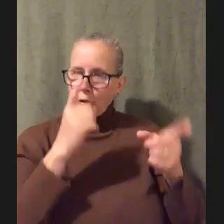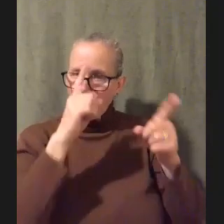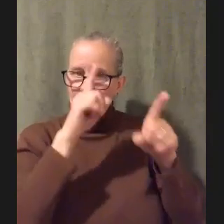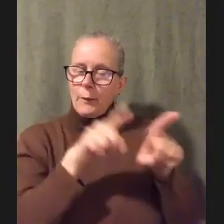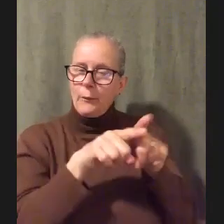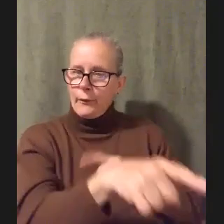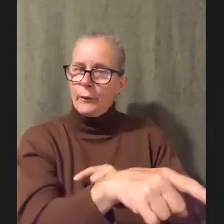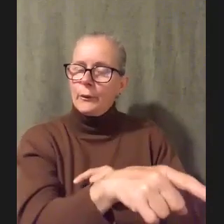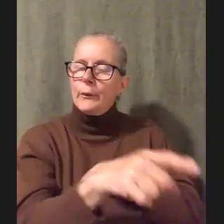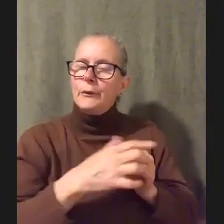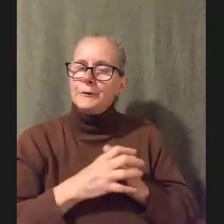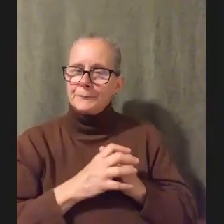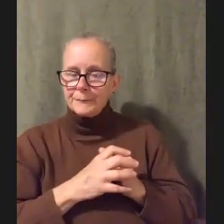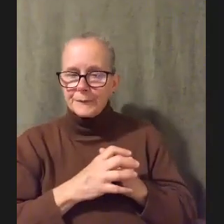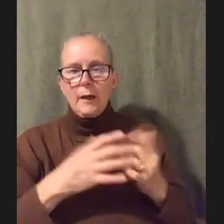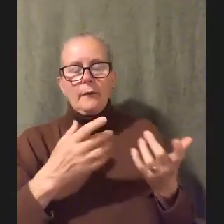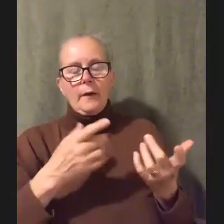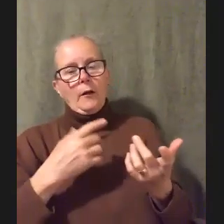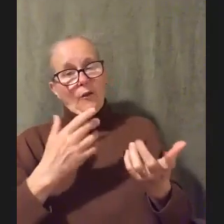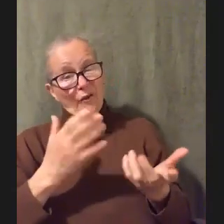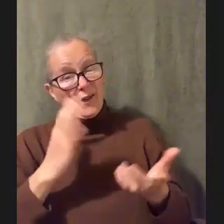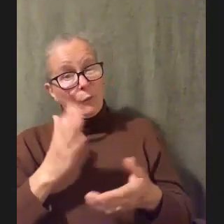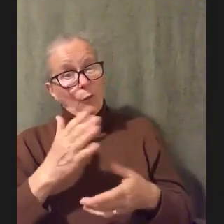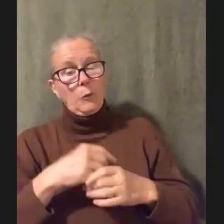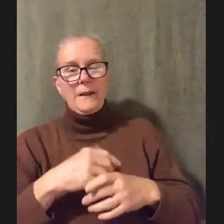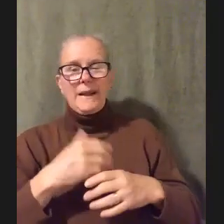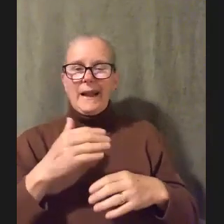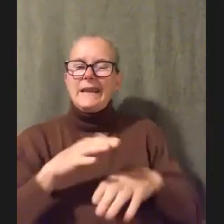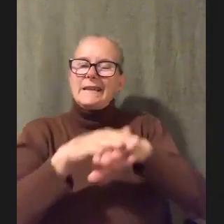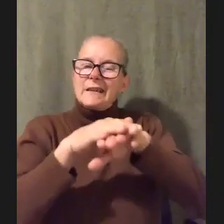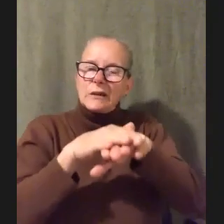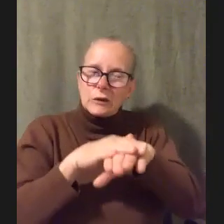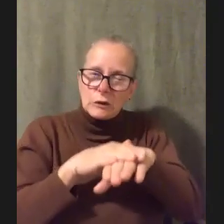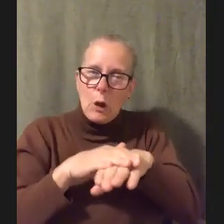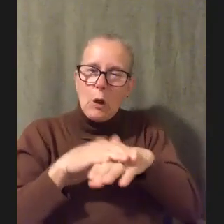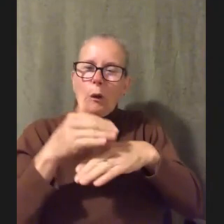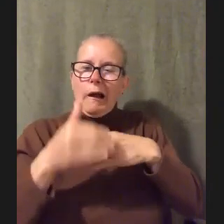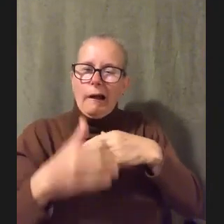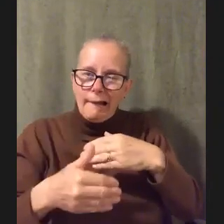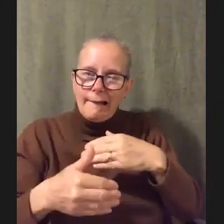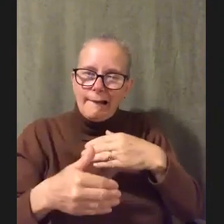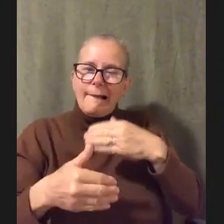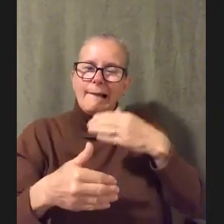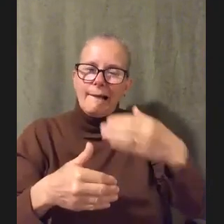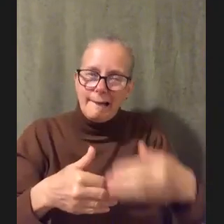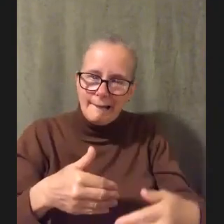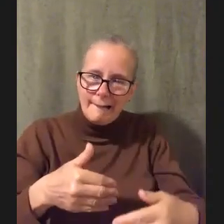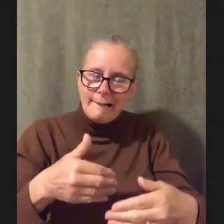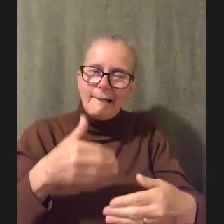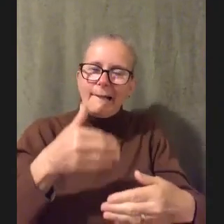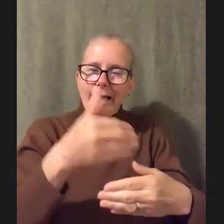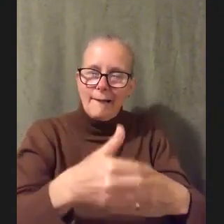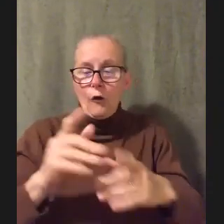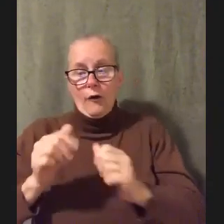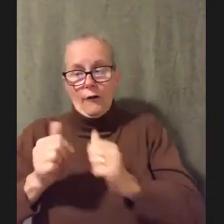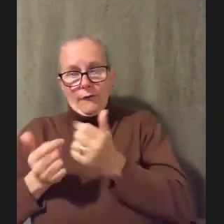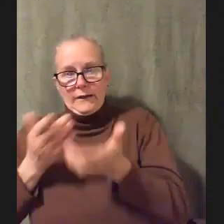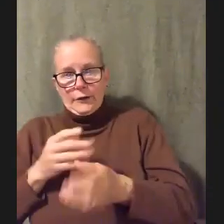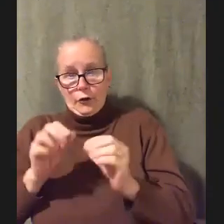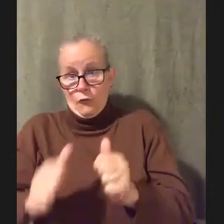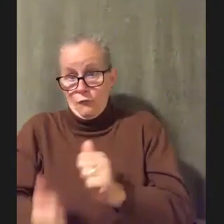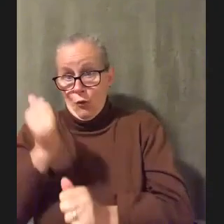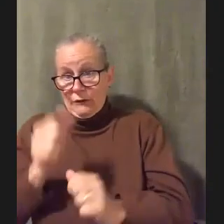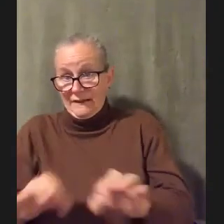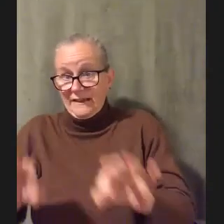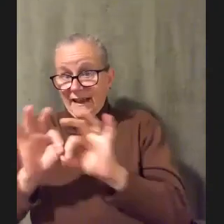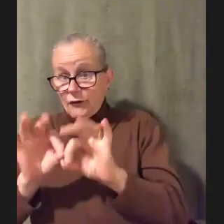it's there's going to be a layered approach with more essential and vital